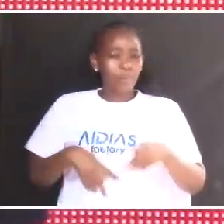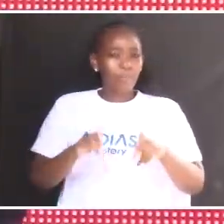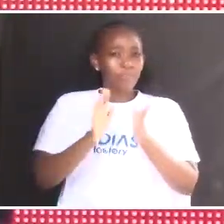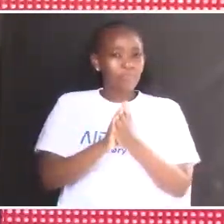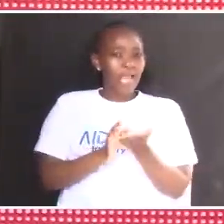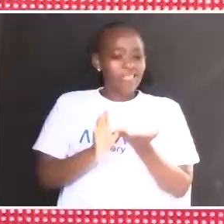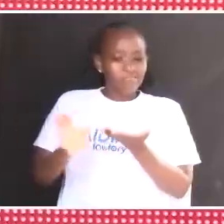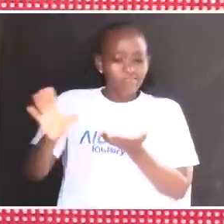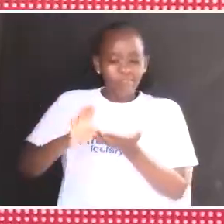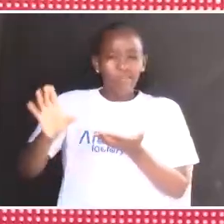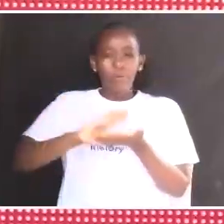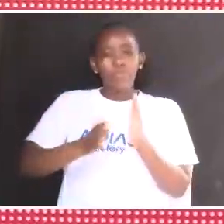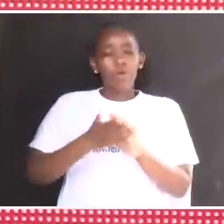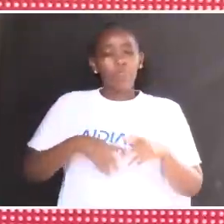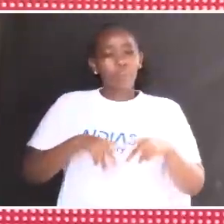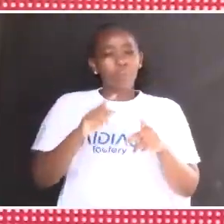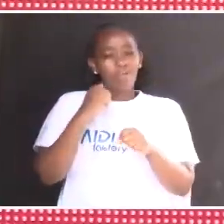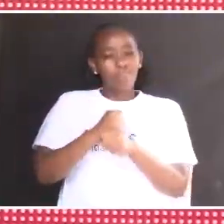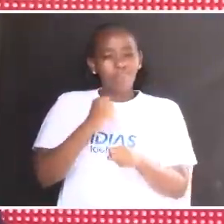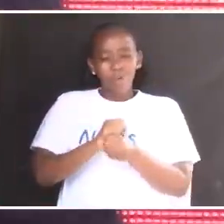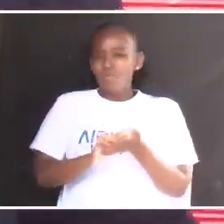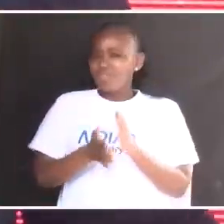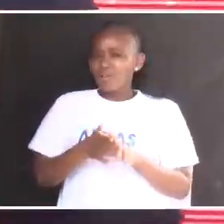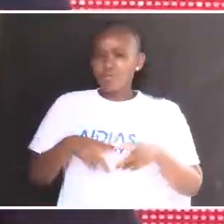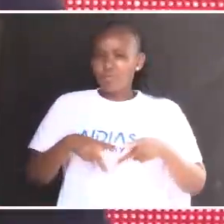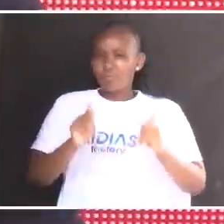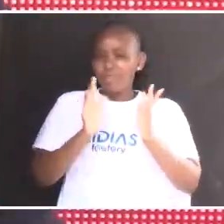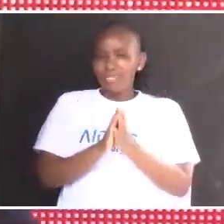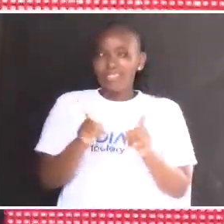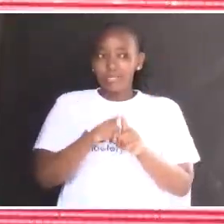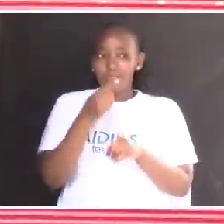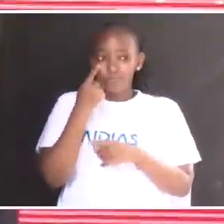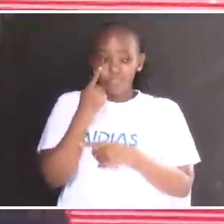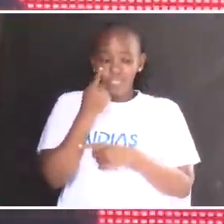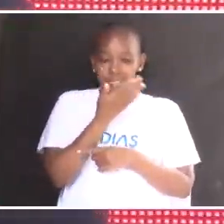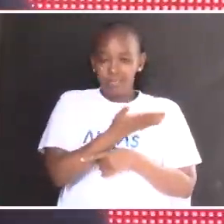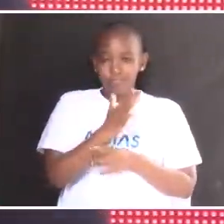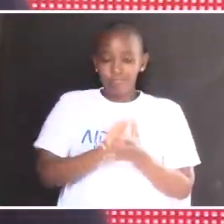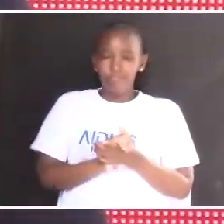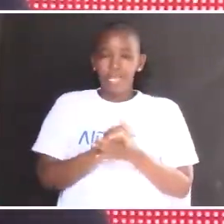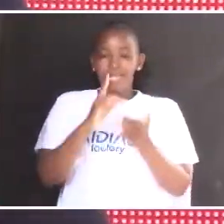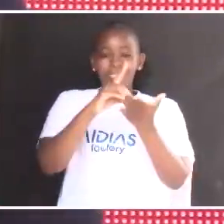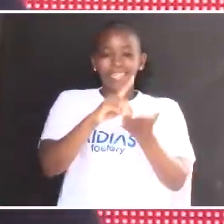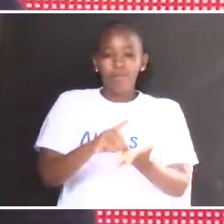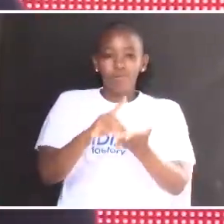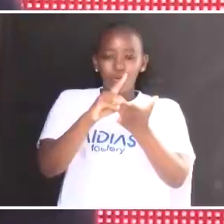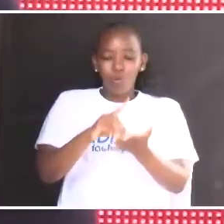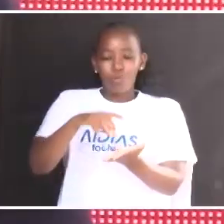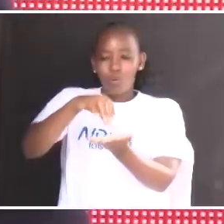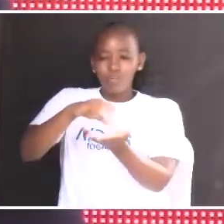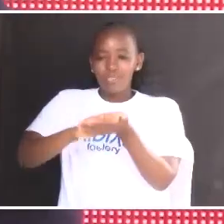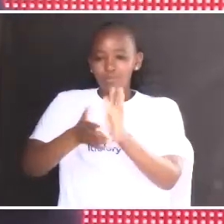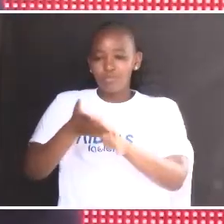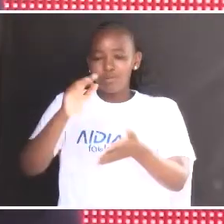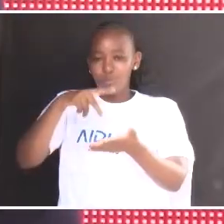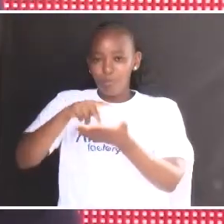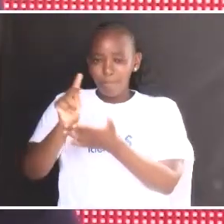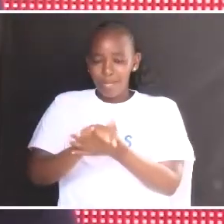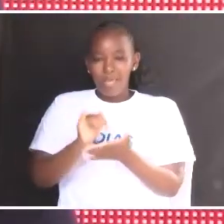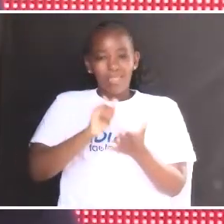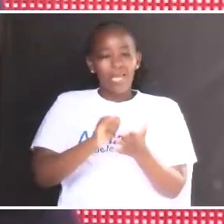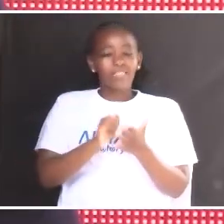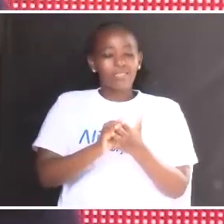akidistribute kazi yako bila ruhusa, akiperform bila ruhusa, like people we have seen here, akidownload content without your permission, that